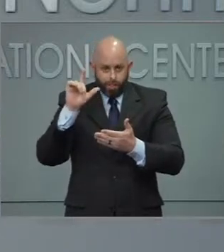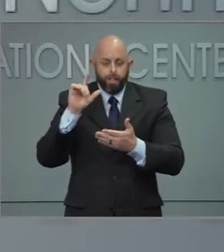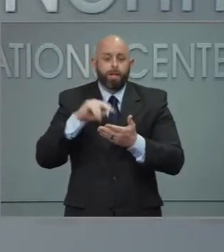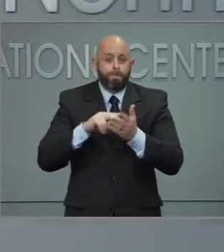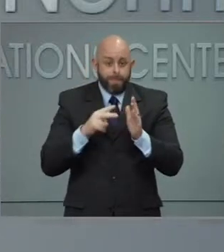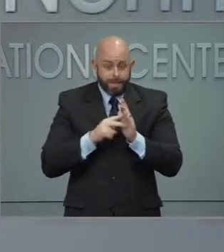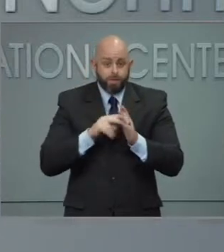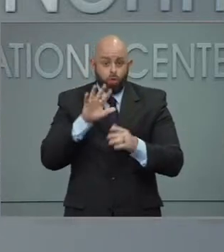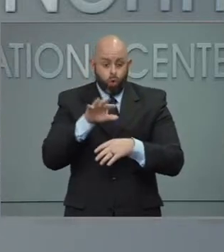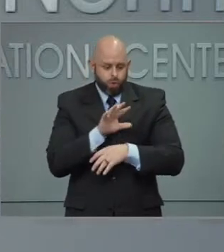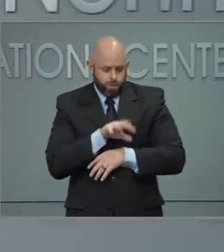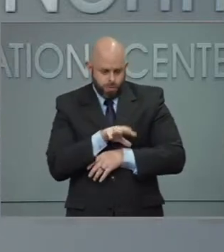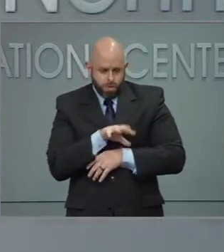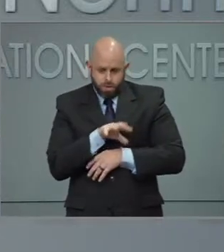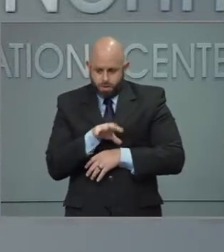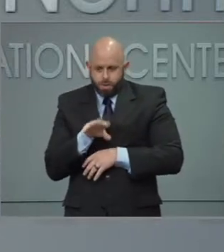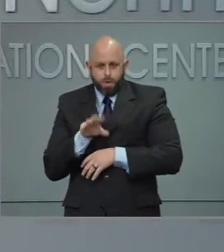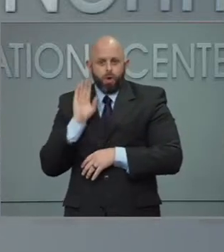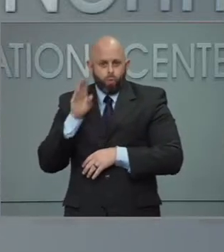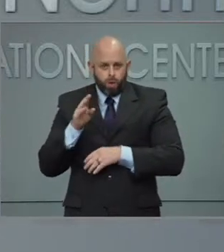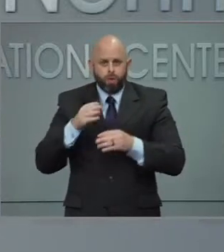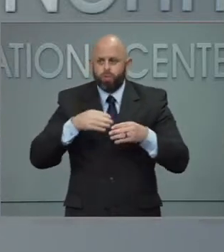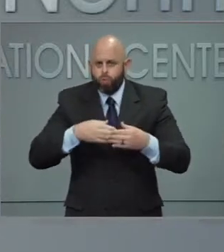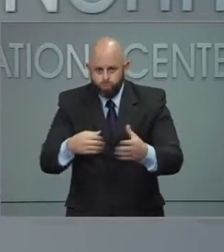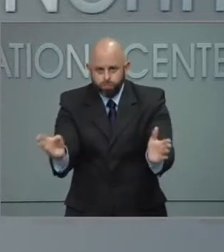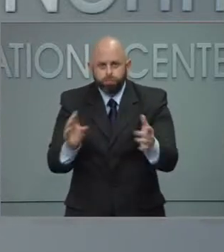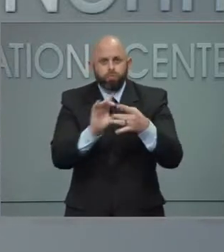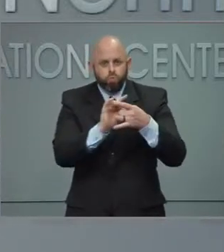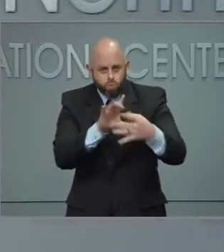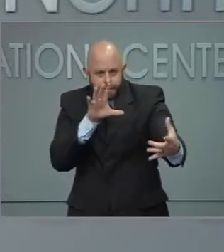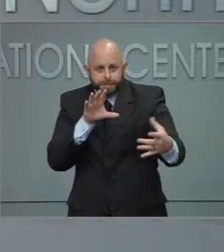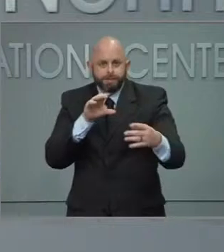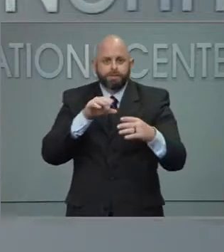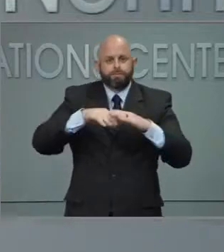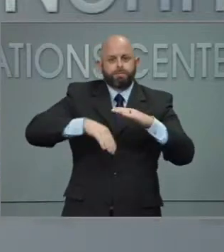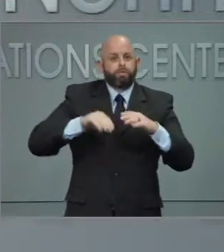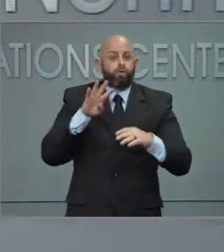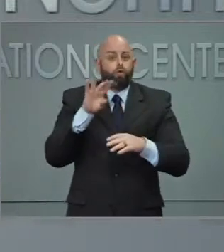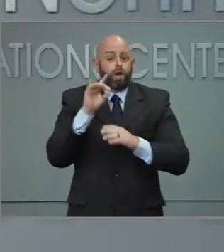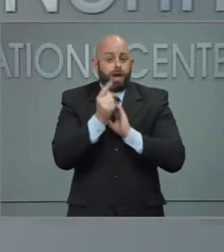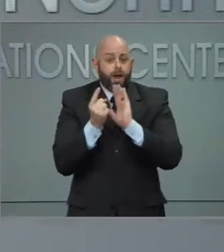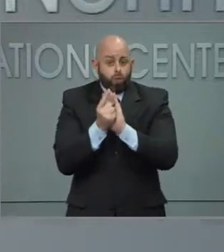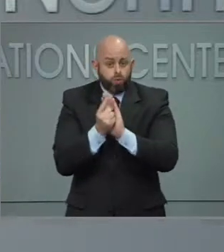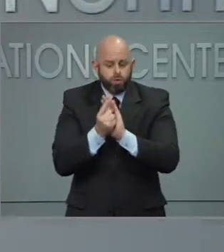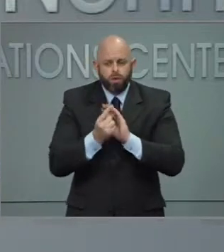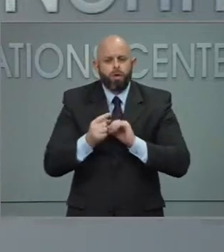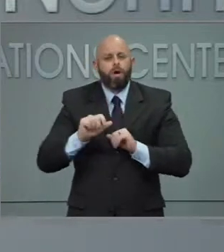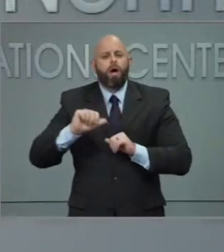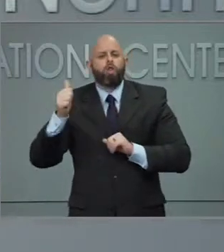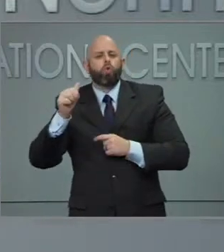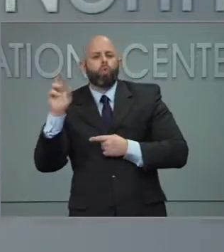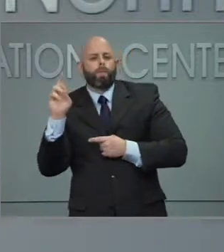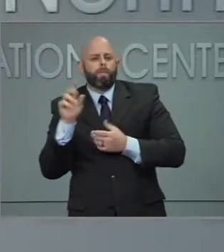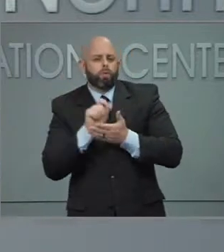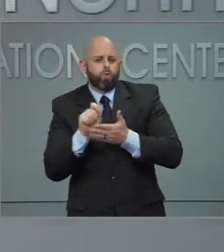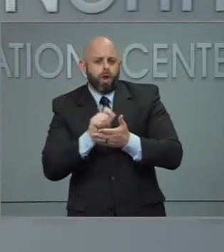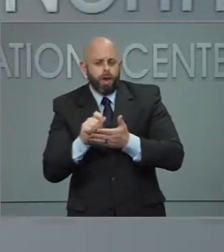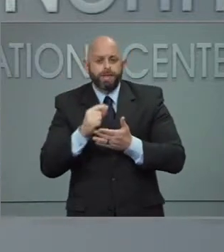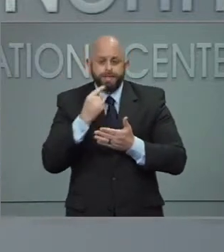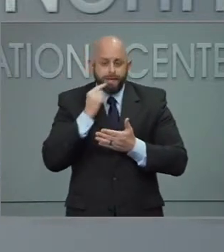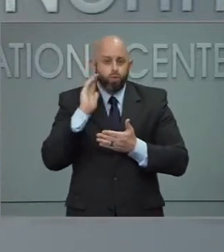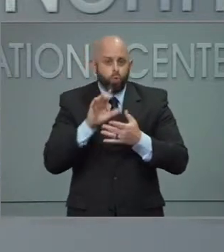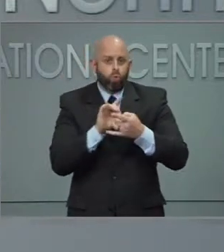I believe in the task force that you had put together, they had recommended, I think, 45 days. Do you think there needs to be a